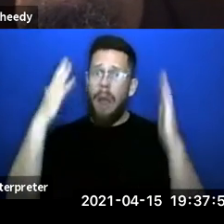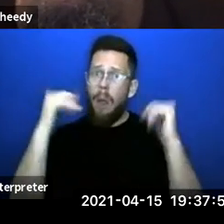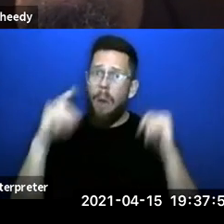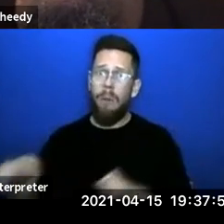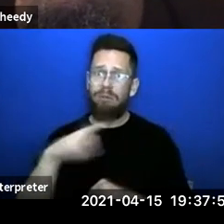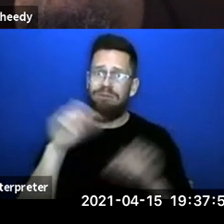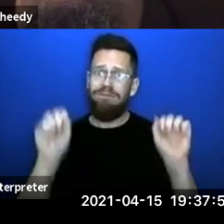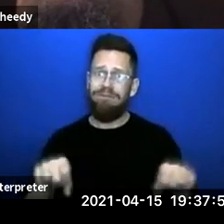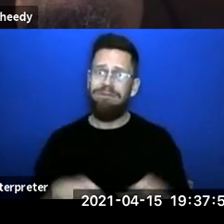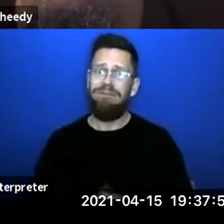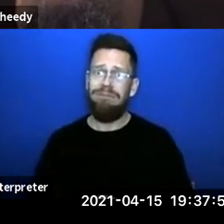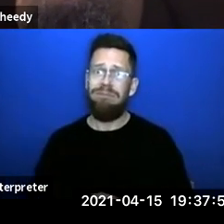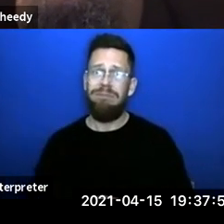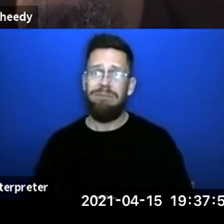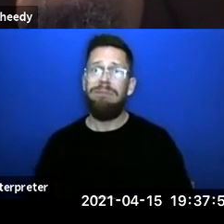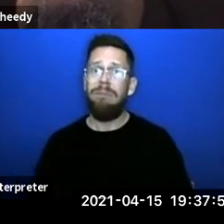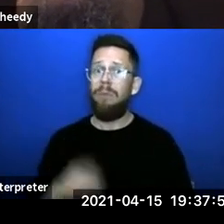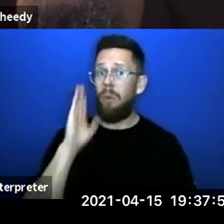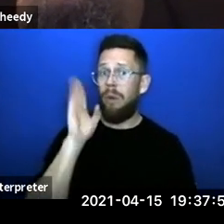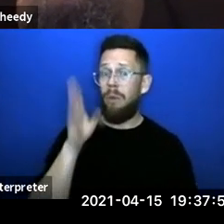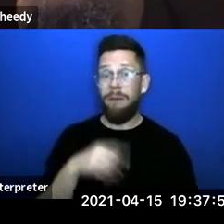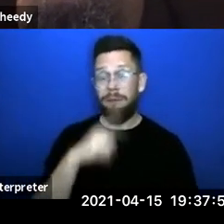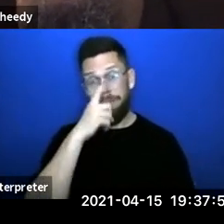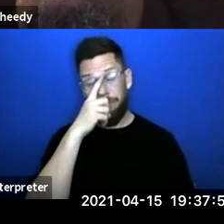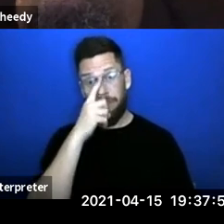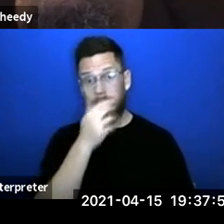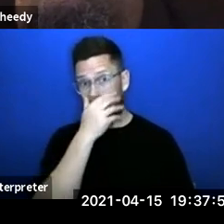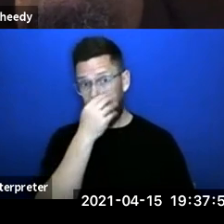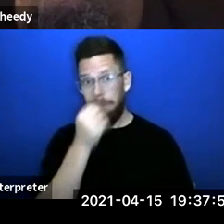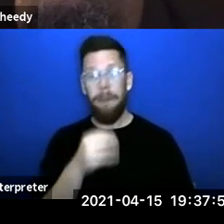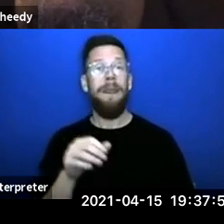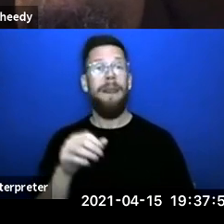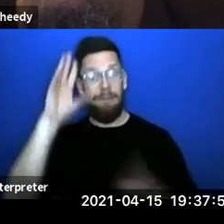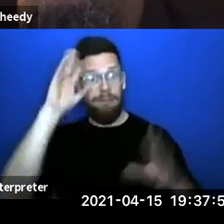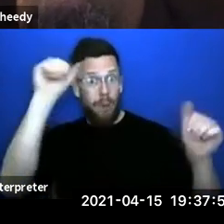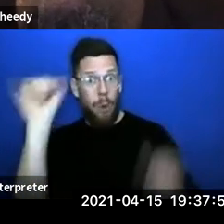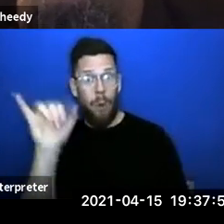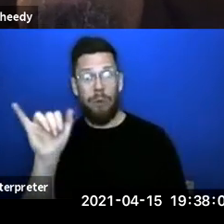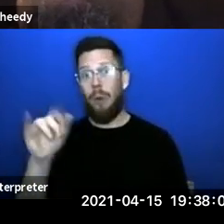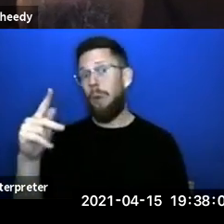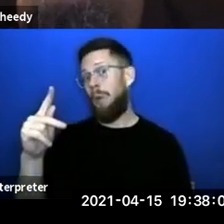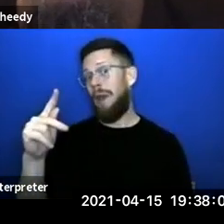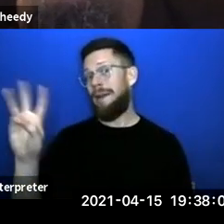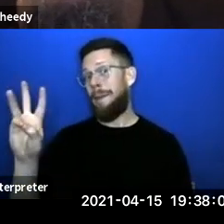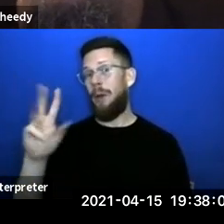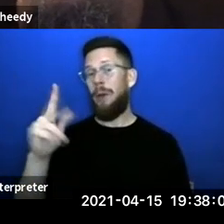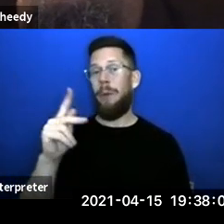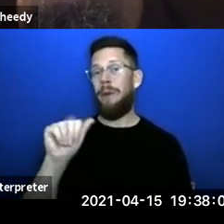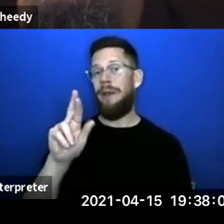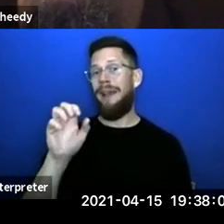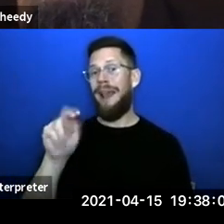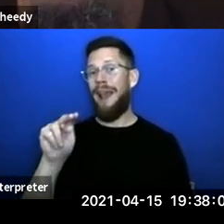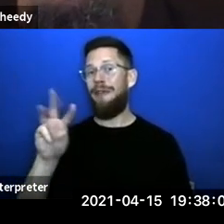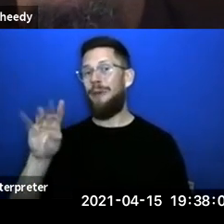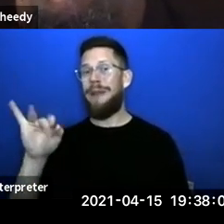will. Thank you. Last minute shout out, KW, Karen Whisper, coming tonight. She had nothing on the agenda, Director of